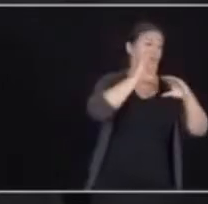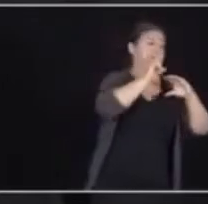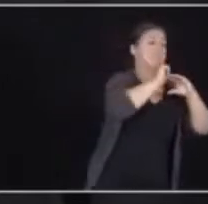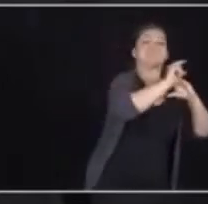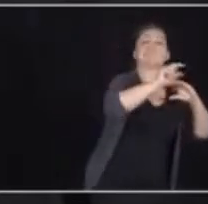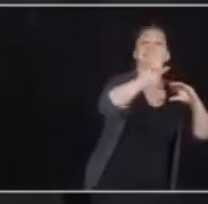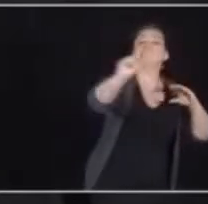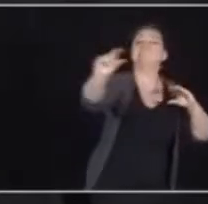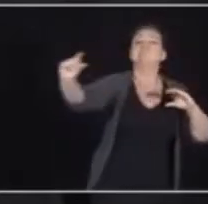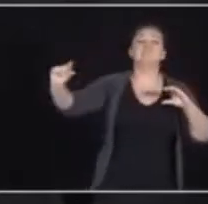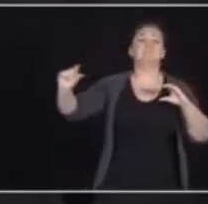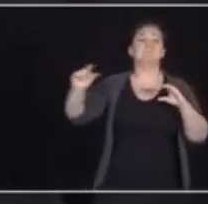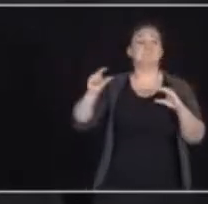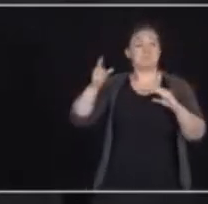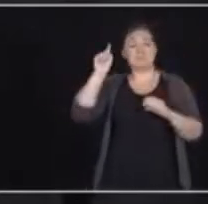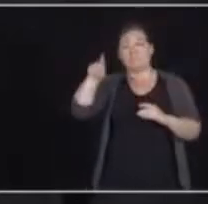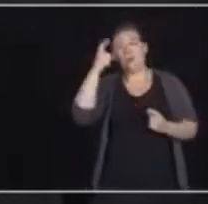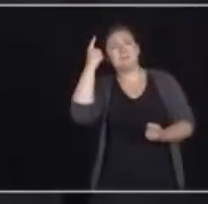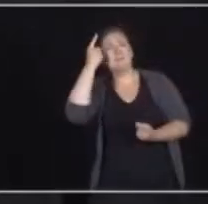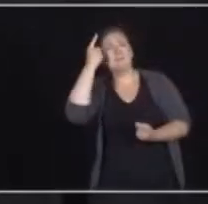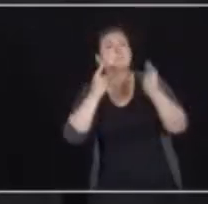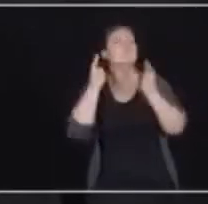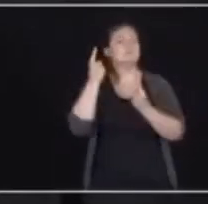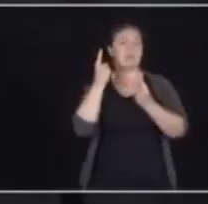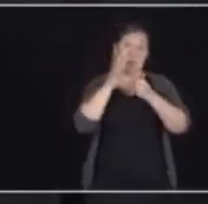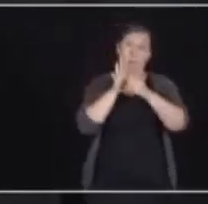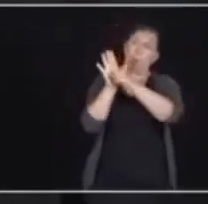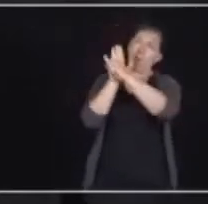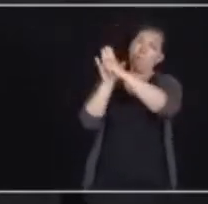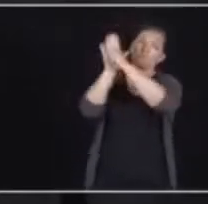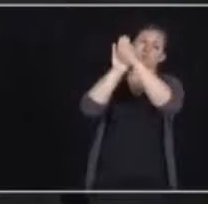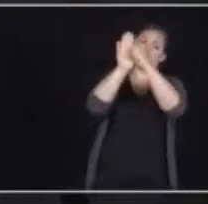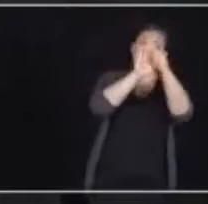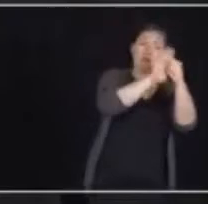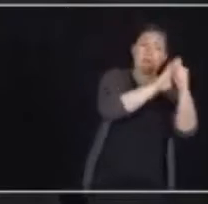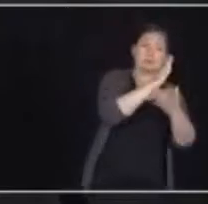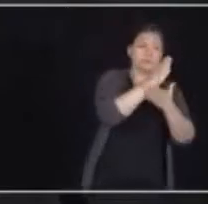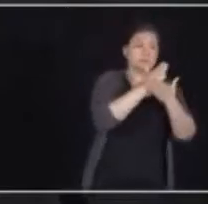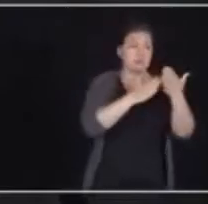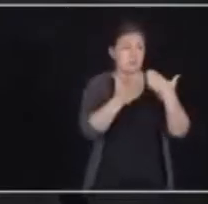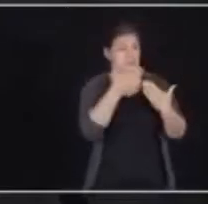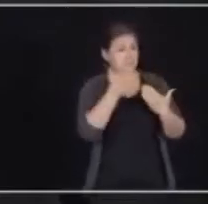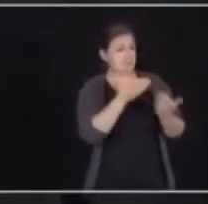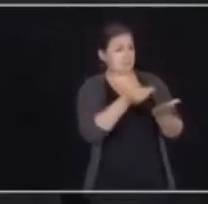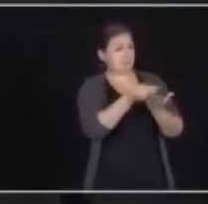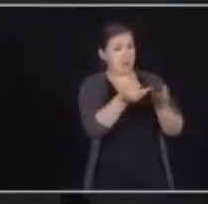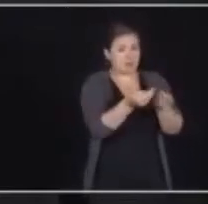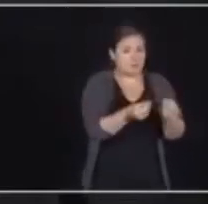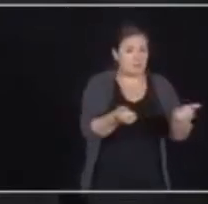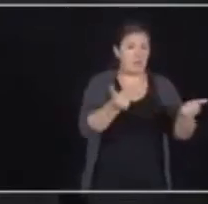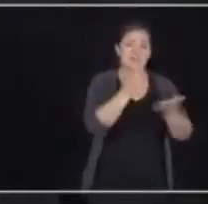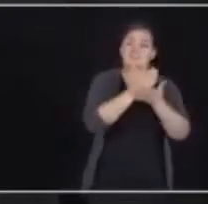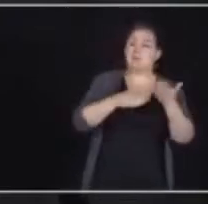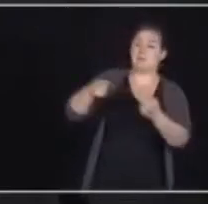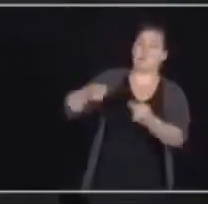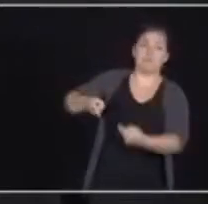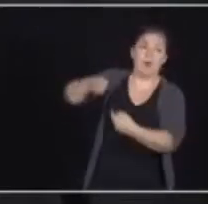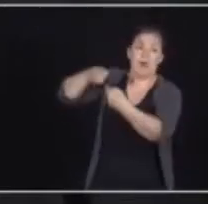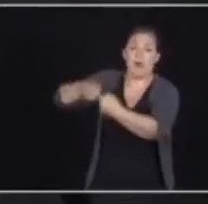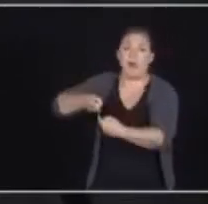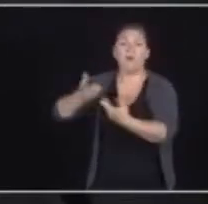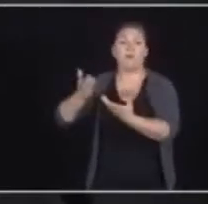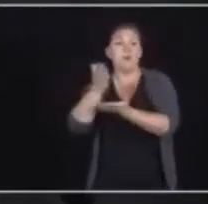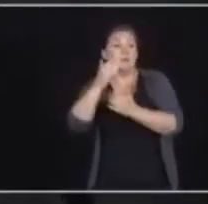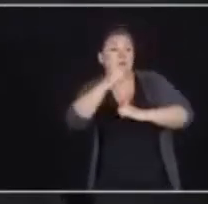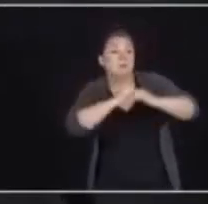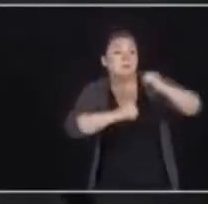regional differences and barriers to development, including land, construction, and development charges. Our new funding